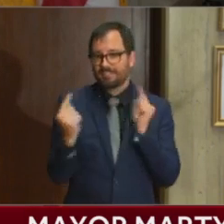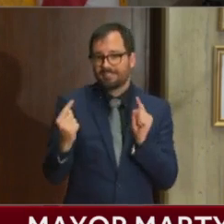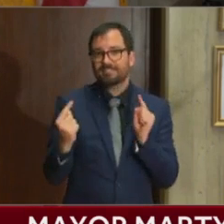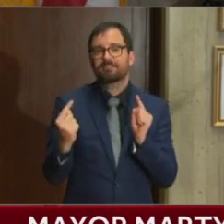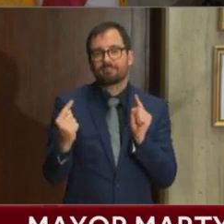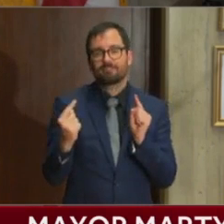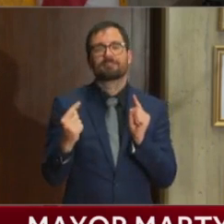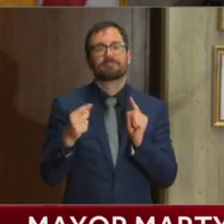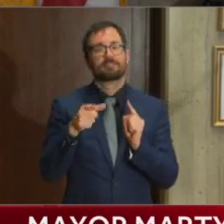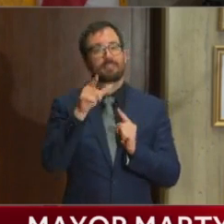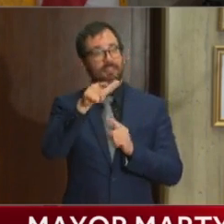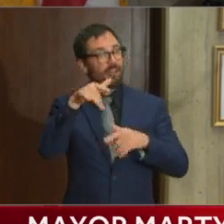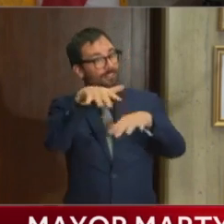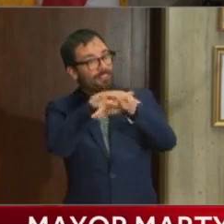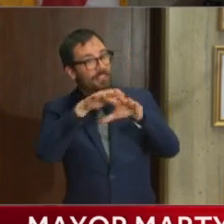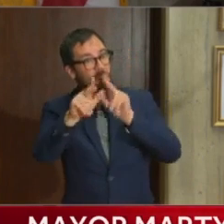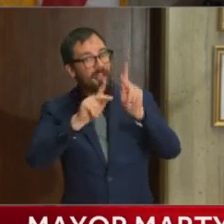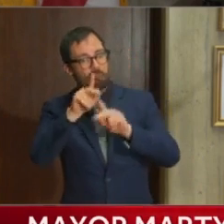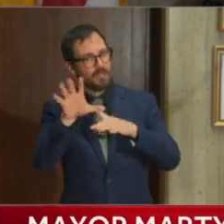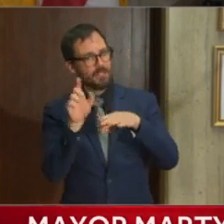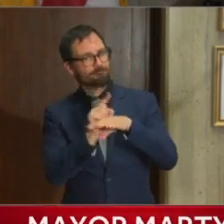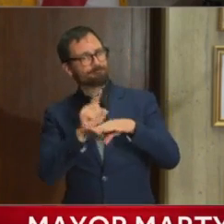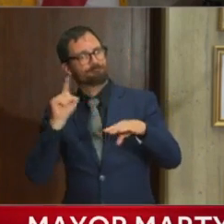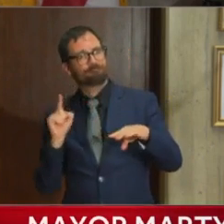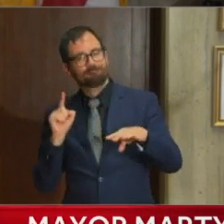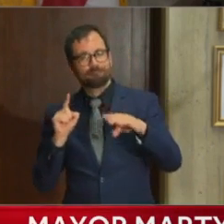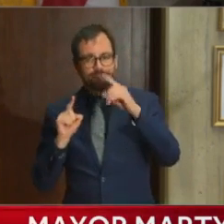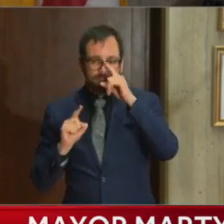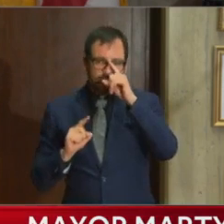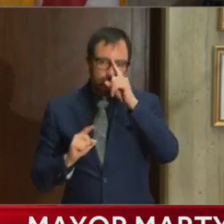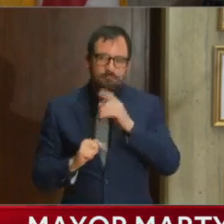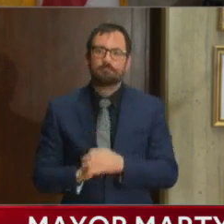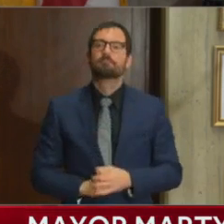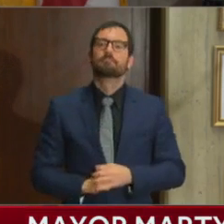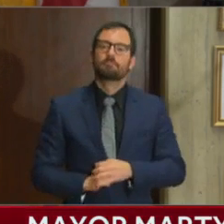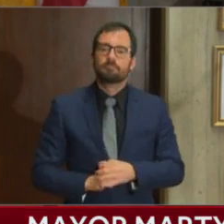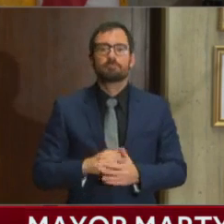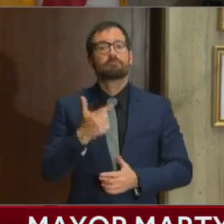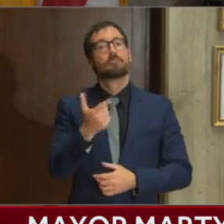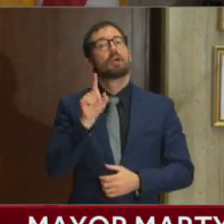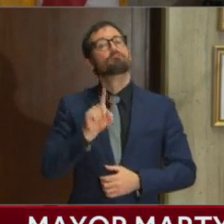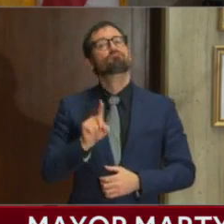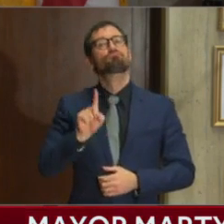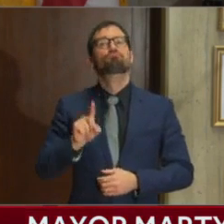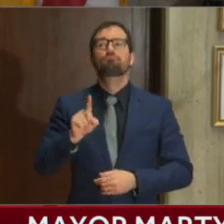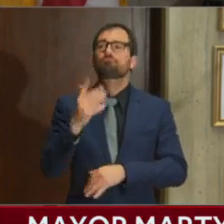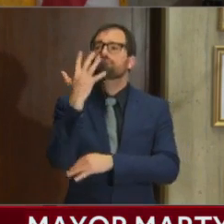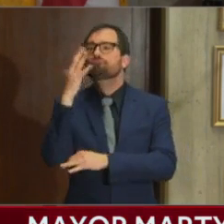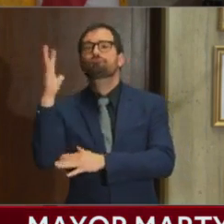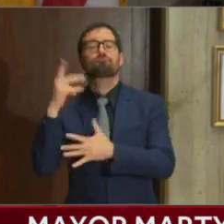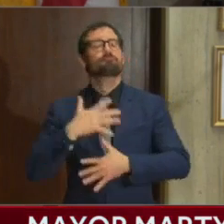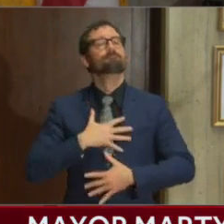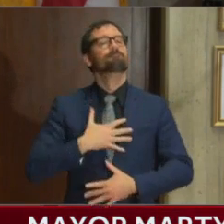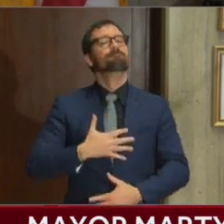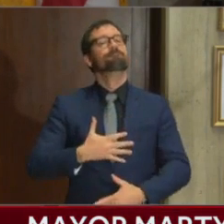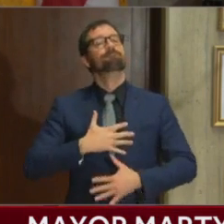and to clear your mind. But remember, this is not a time for house parties, play dates, or visiting